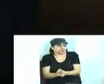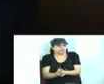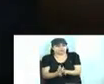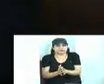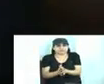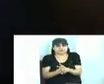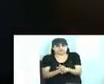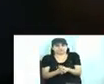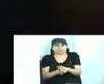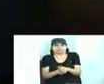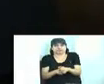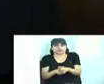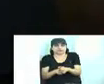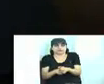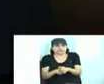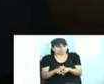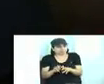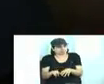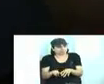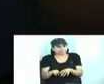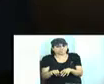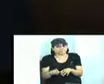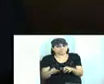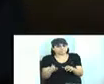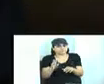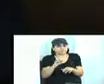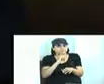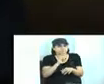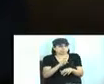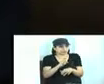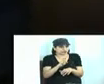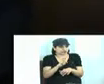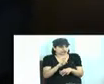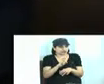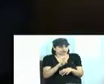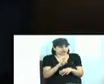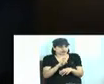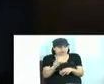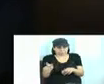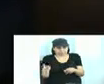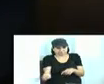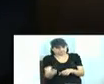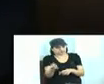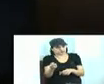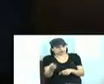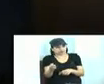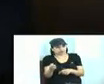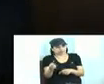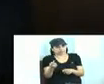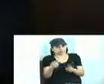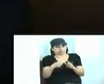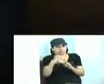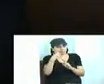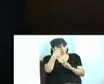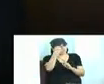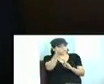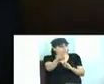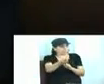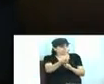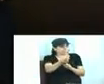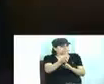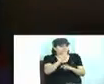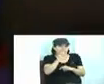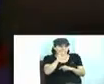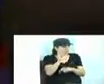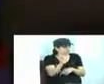And as I do so, that little piece of metal hits that poor little innocent ball, and I give it just the right arc and just enough energy that it doesn't